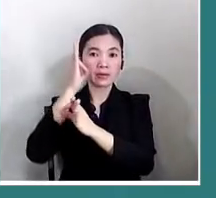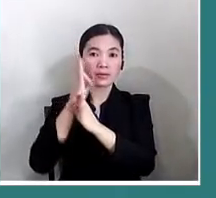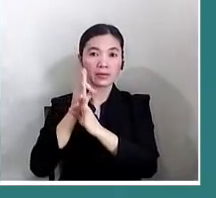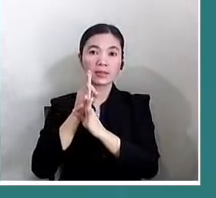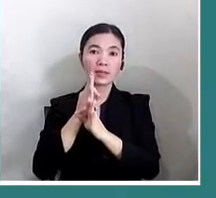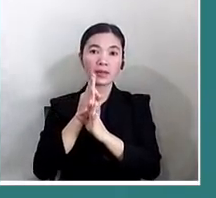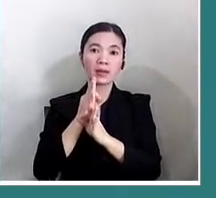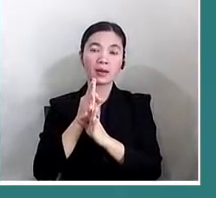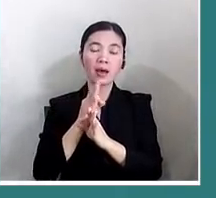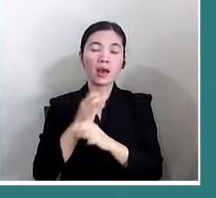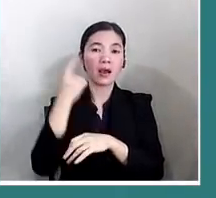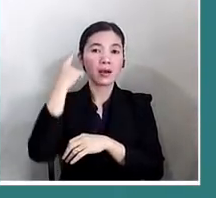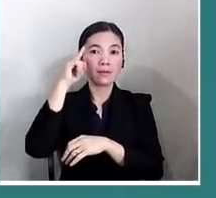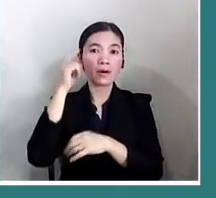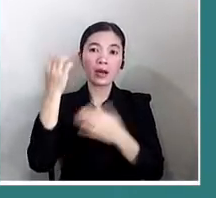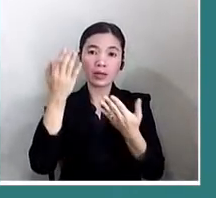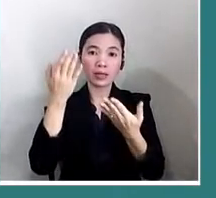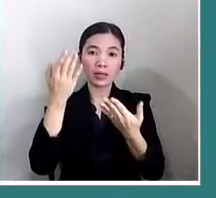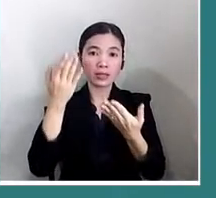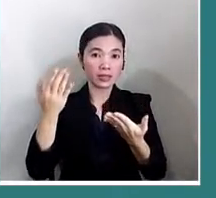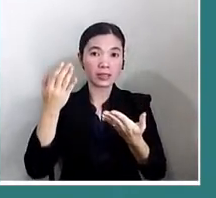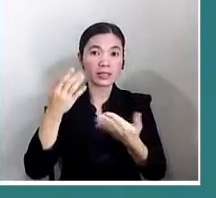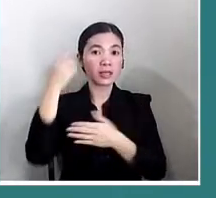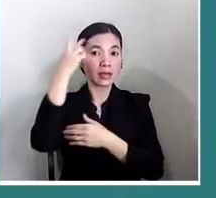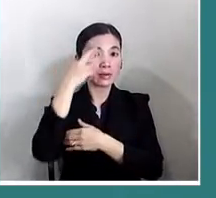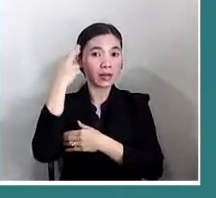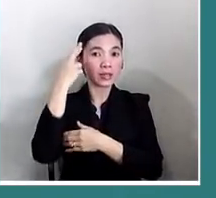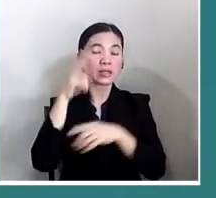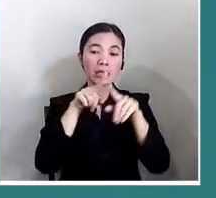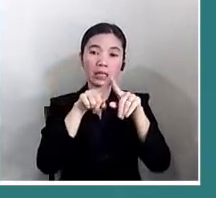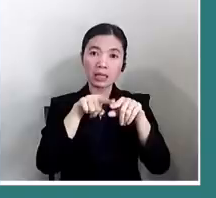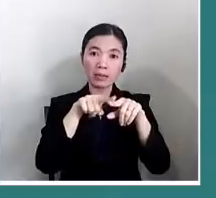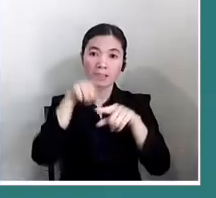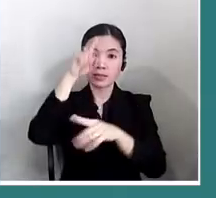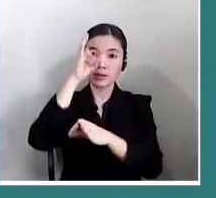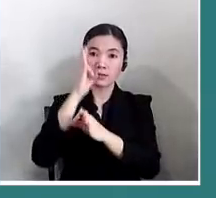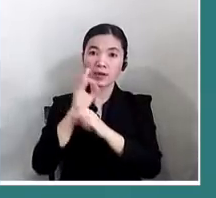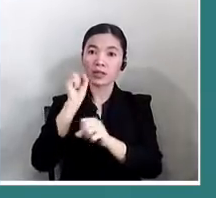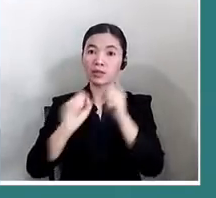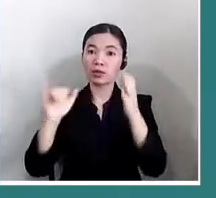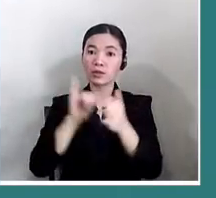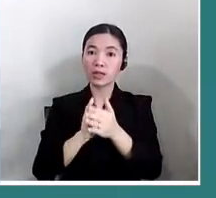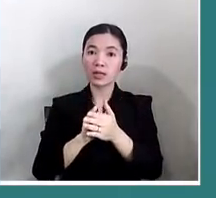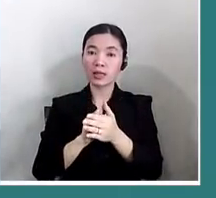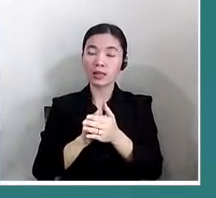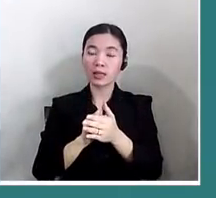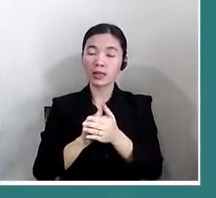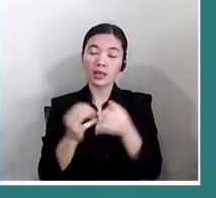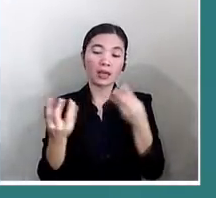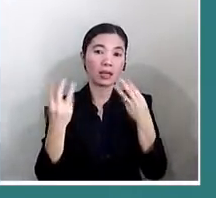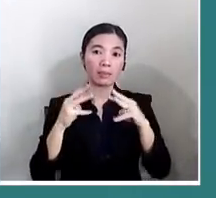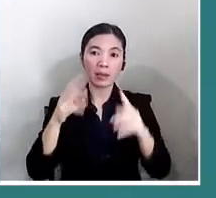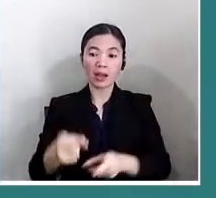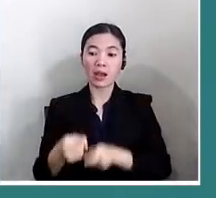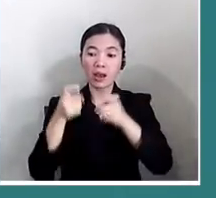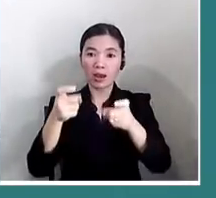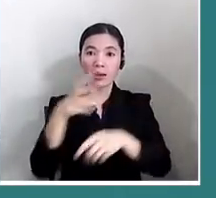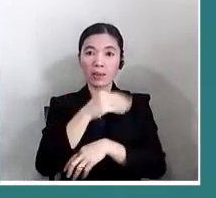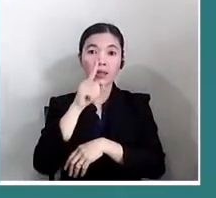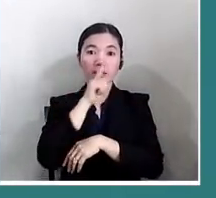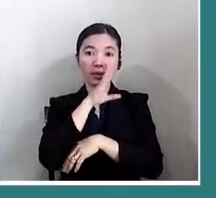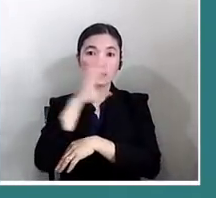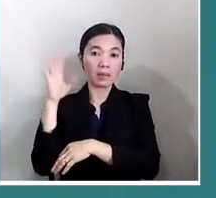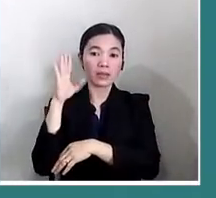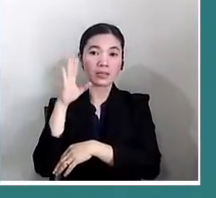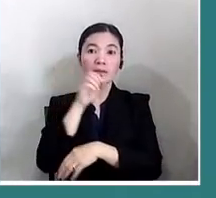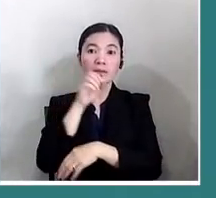For this reason, it depends on faith so that it may be a gift, and the promise may be guaranteed to all